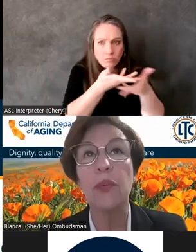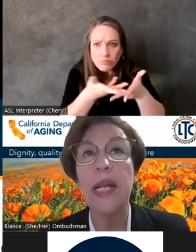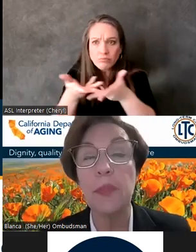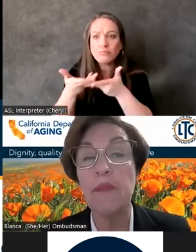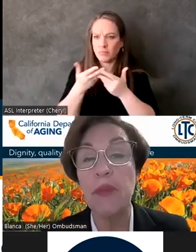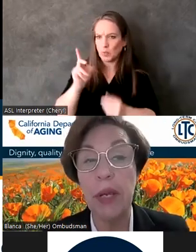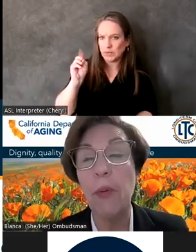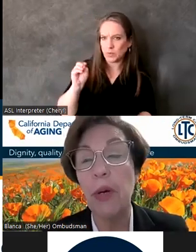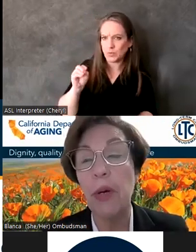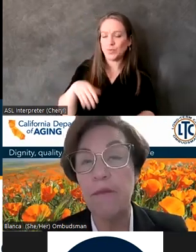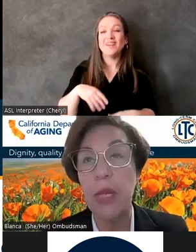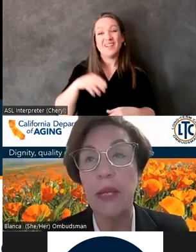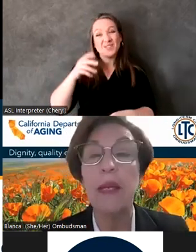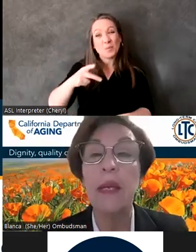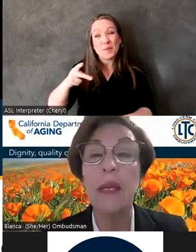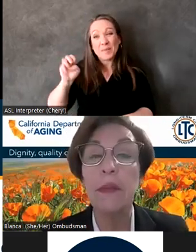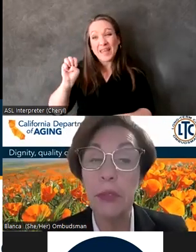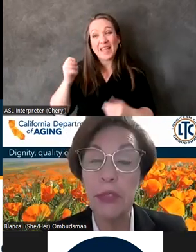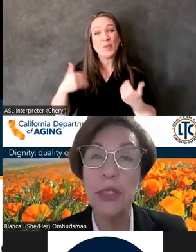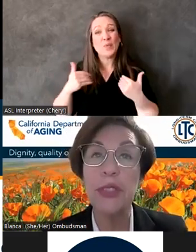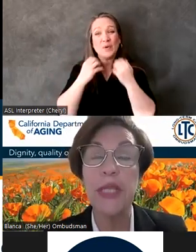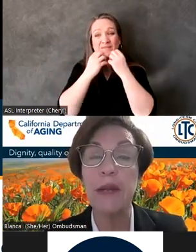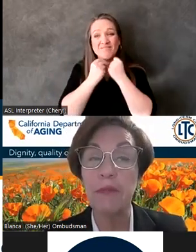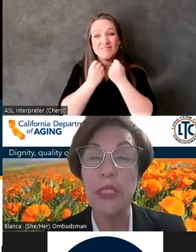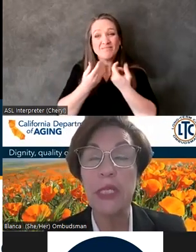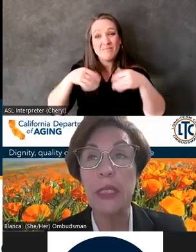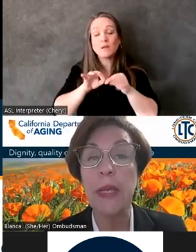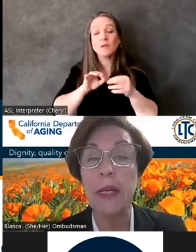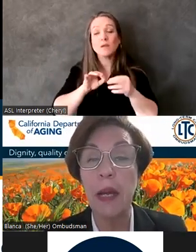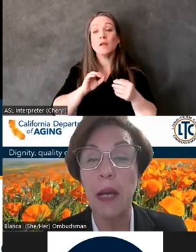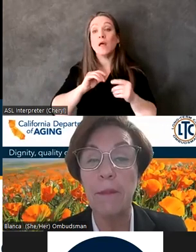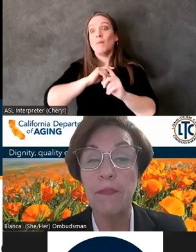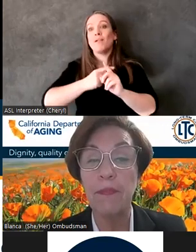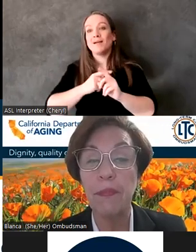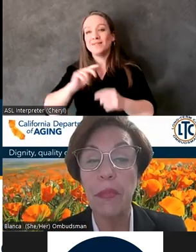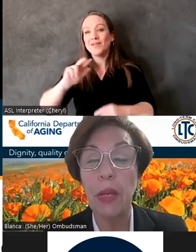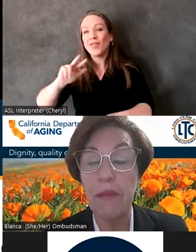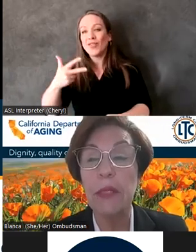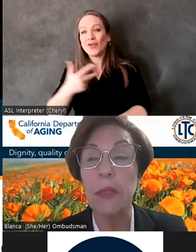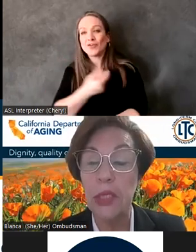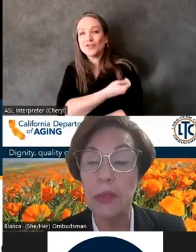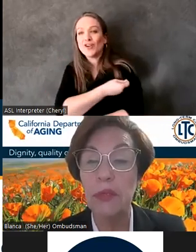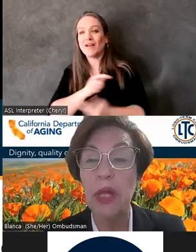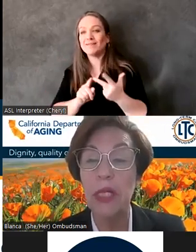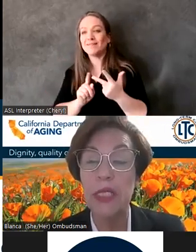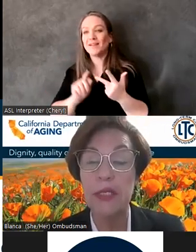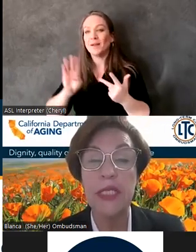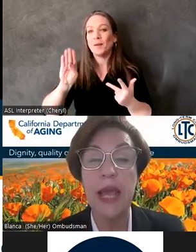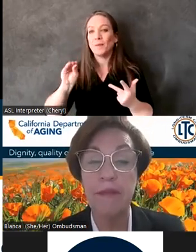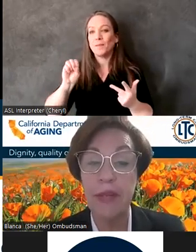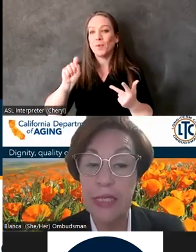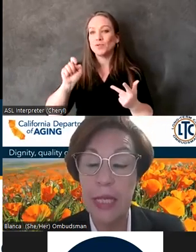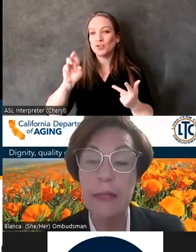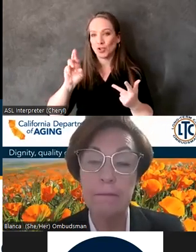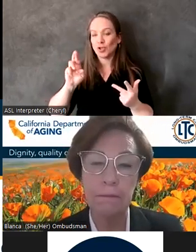also what has been very important have been the boosters that have recently been available to volunteers and